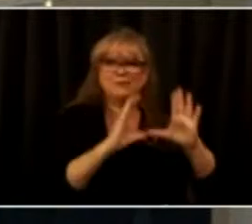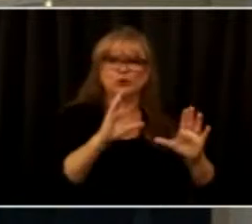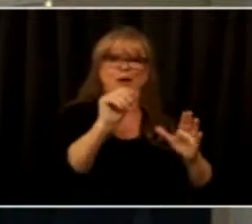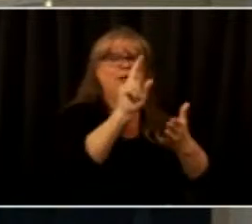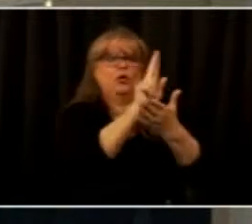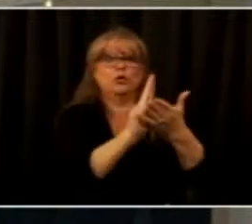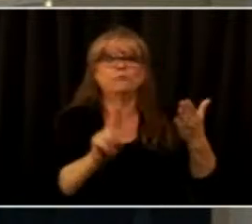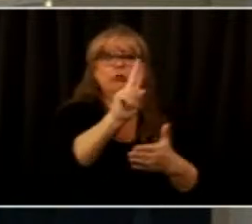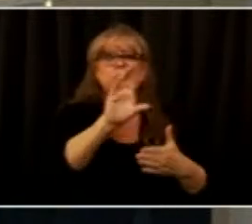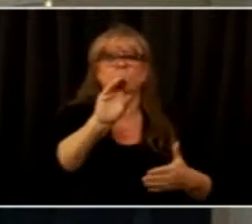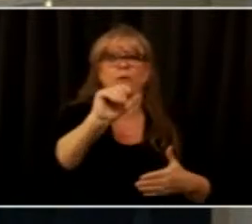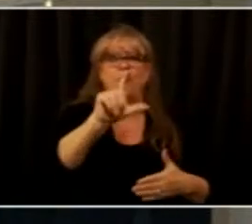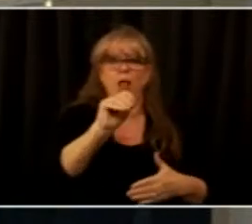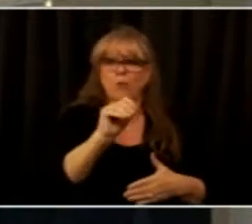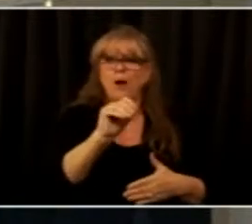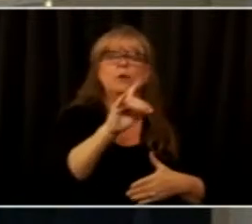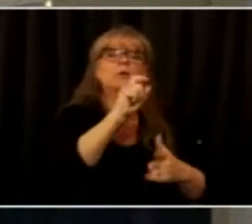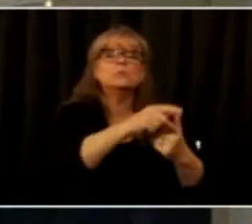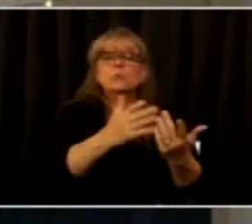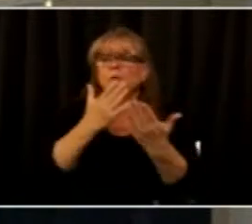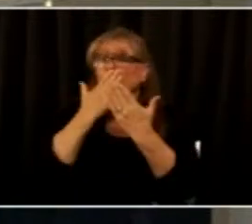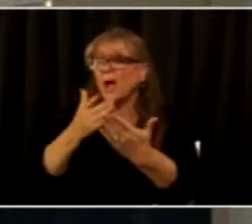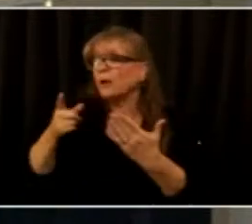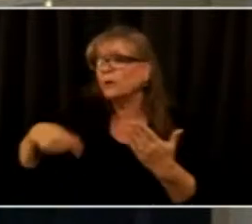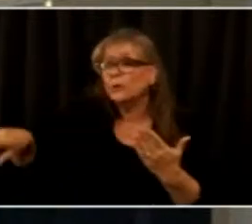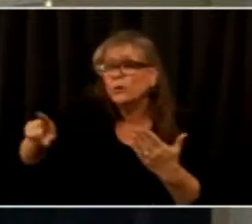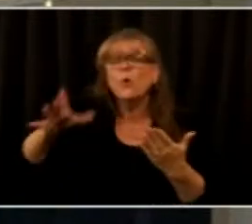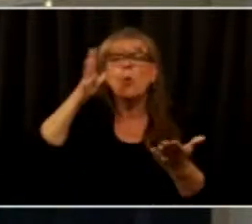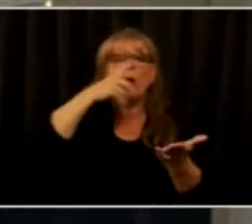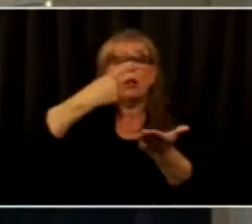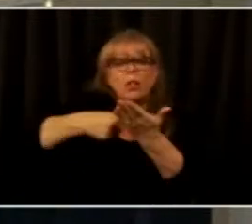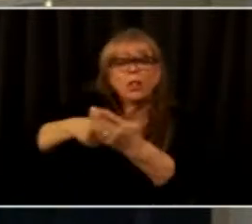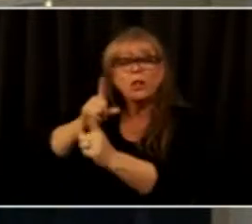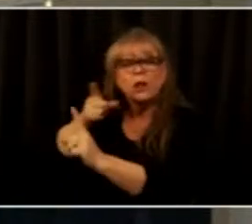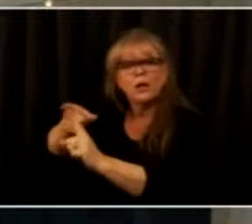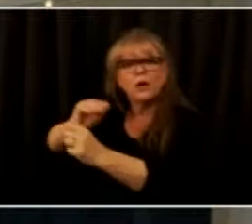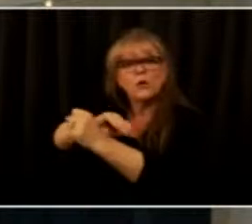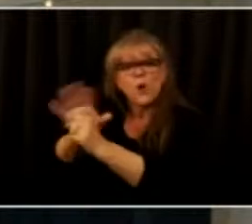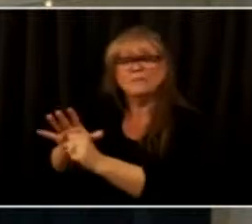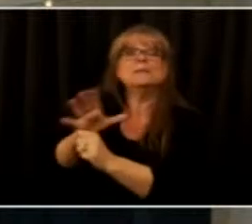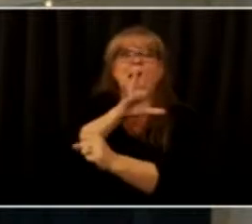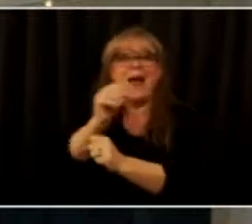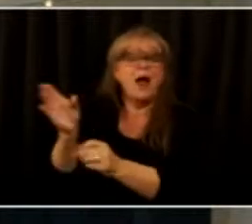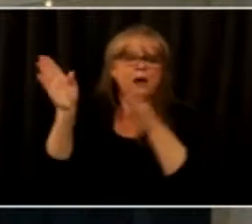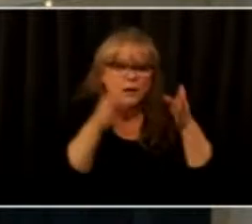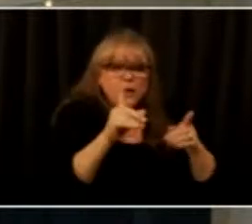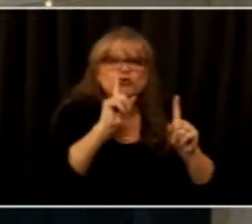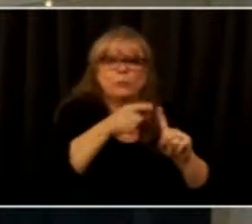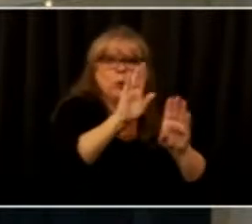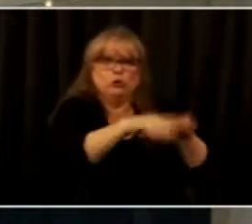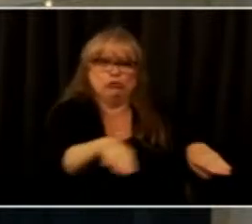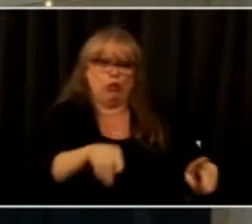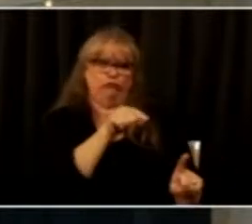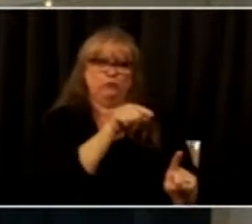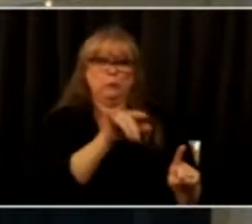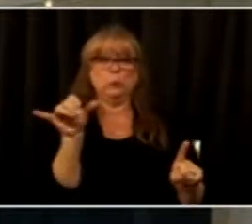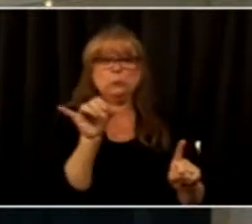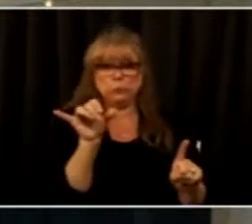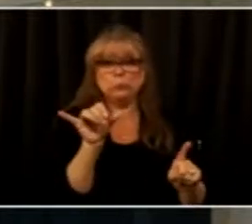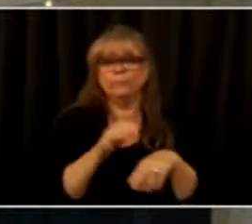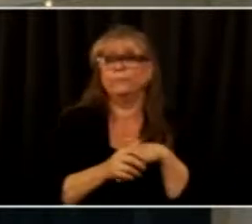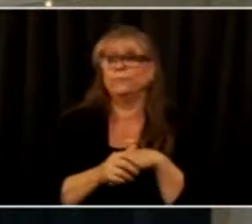might have guessed by her presence, we're going to talk about COVID in kids and how important it is, especially that parents of kids 12 and up get their kids